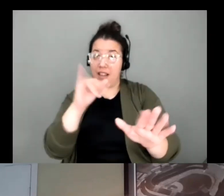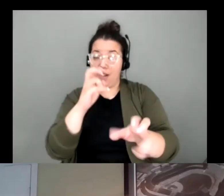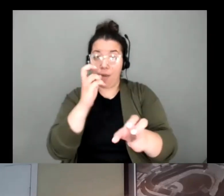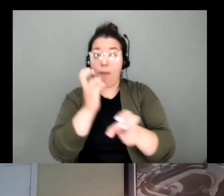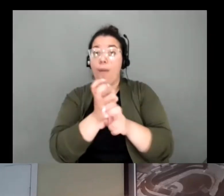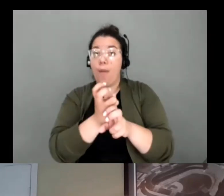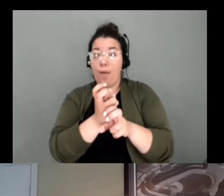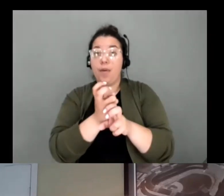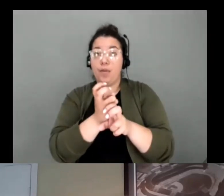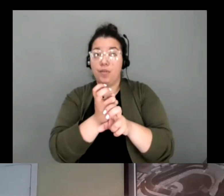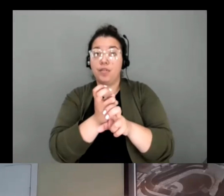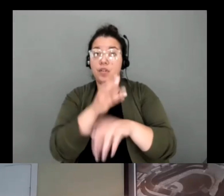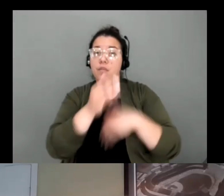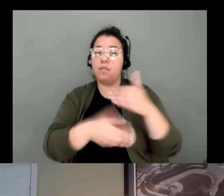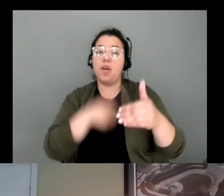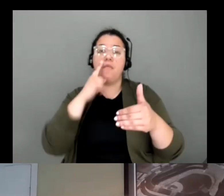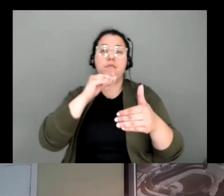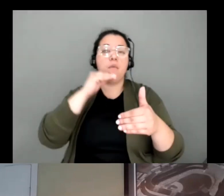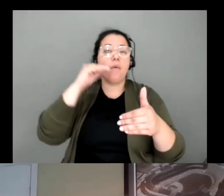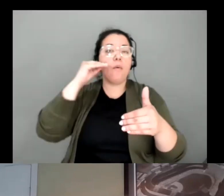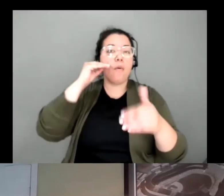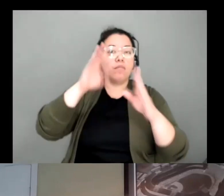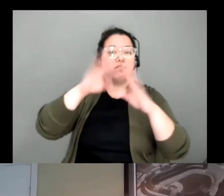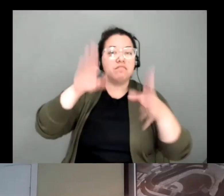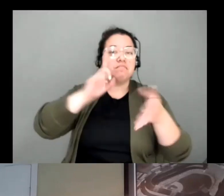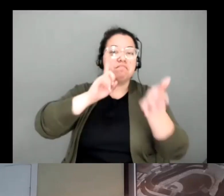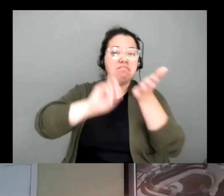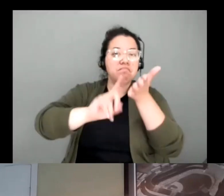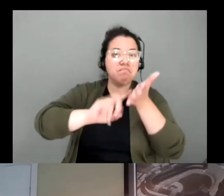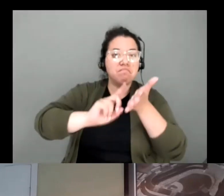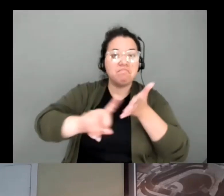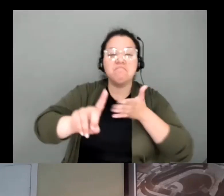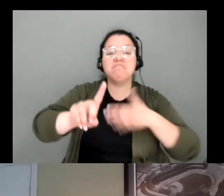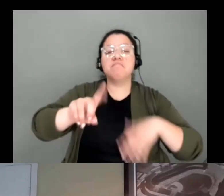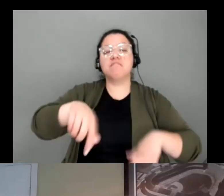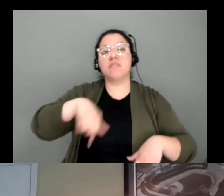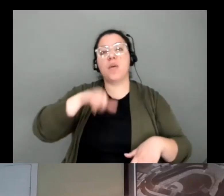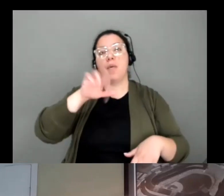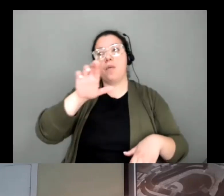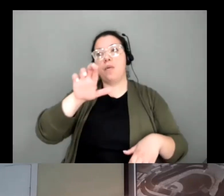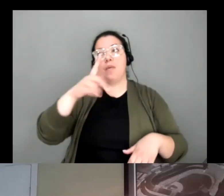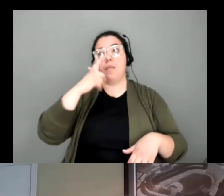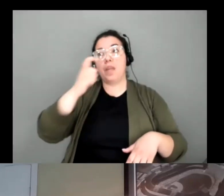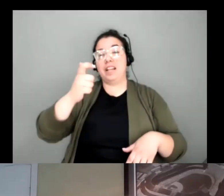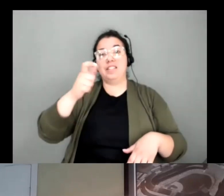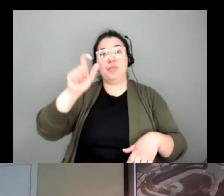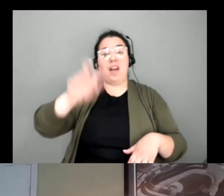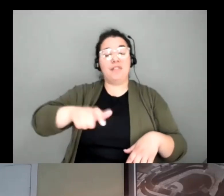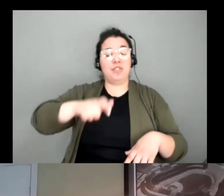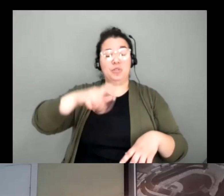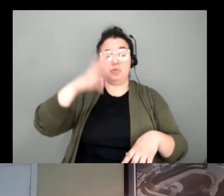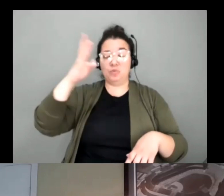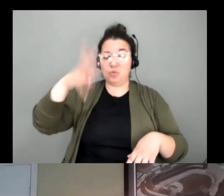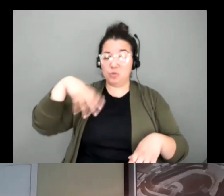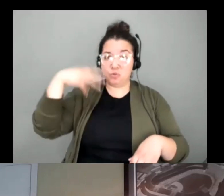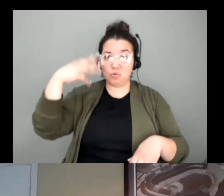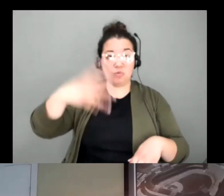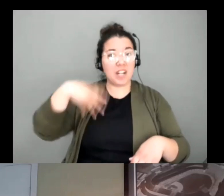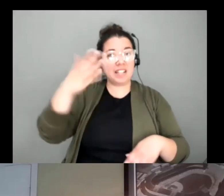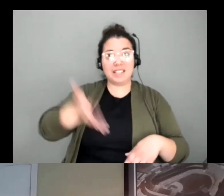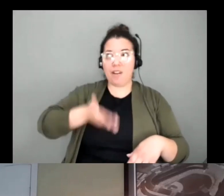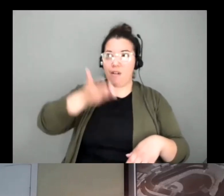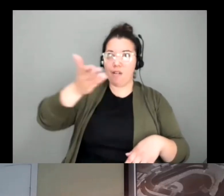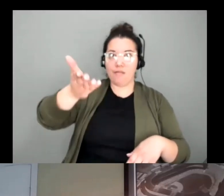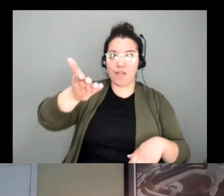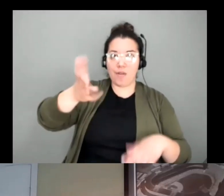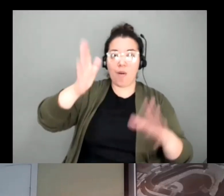process of home inspections and because of the crazy offers you're having to make, hoping it appraises and that we